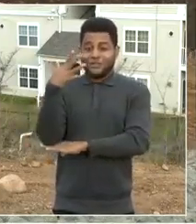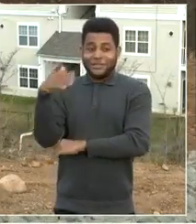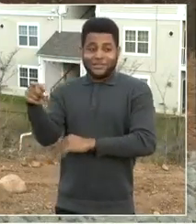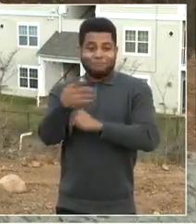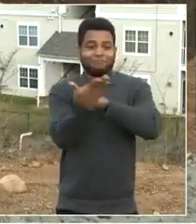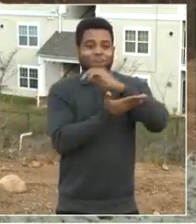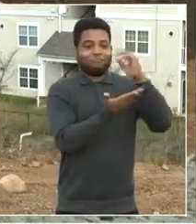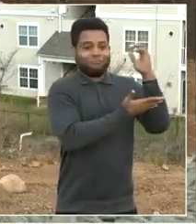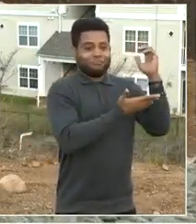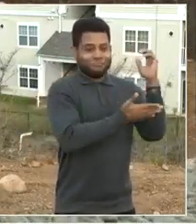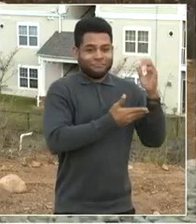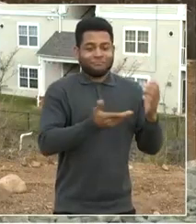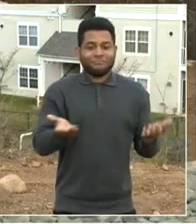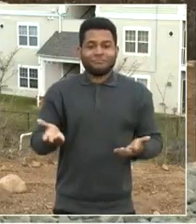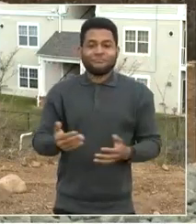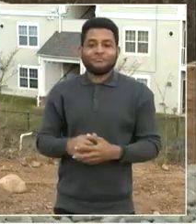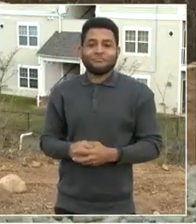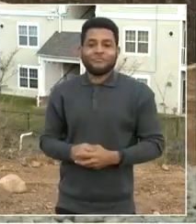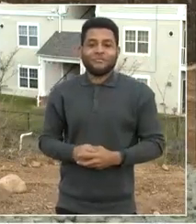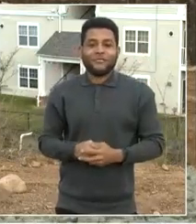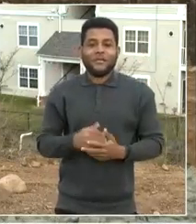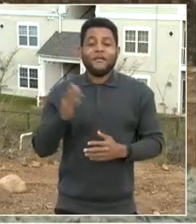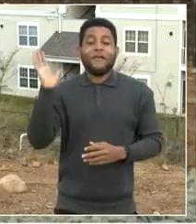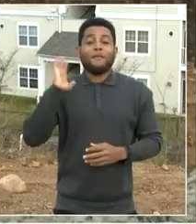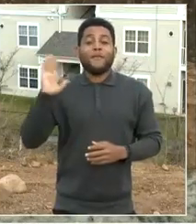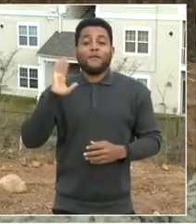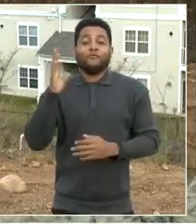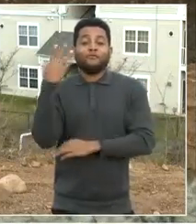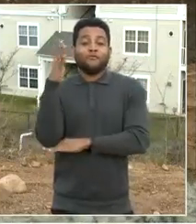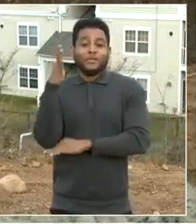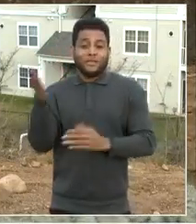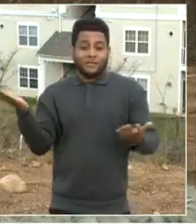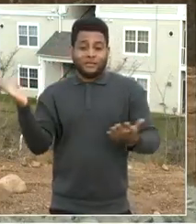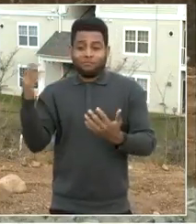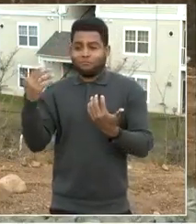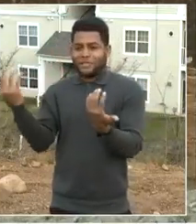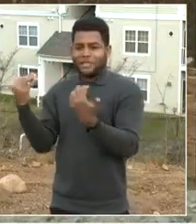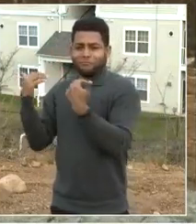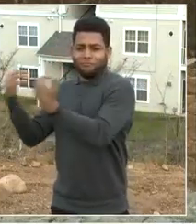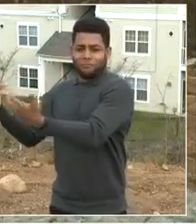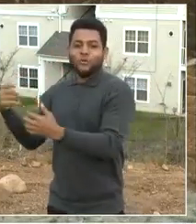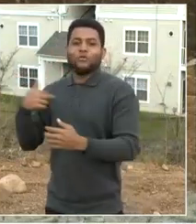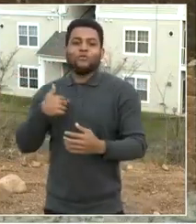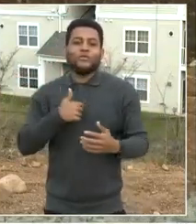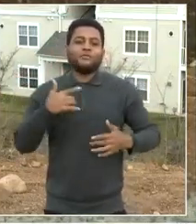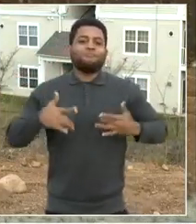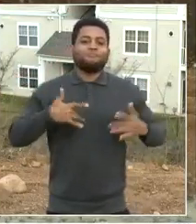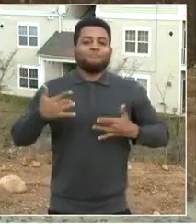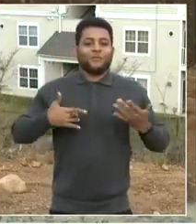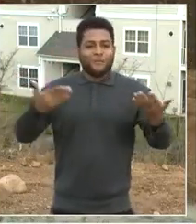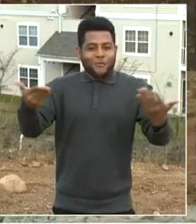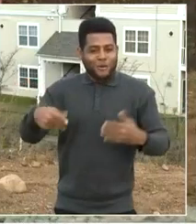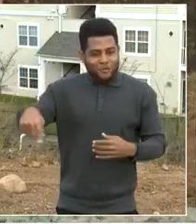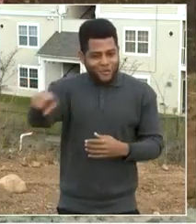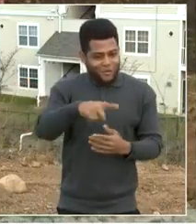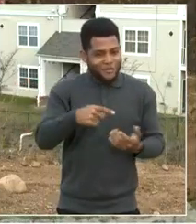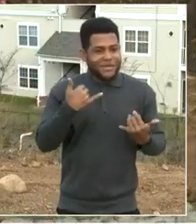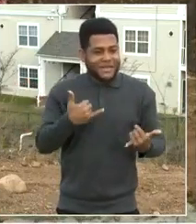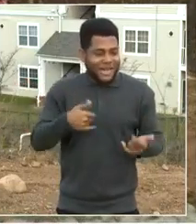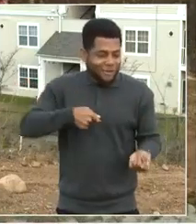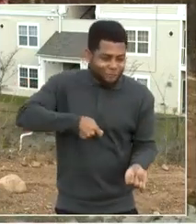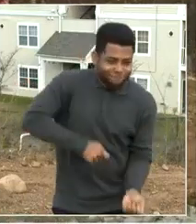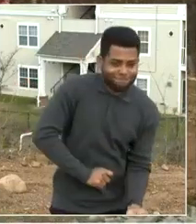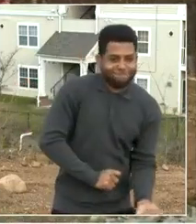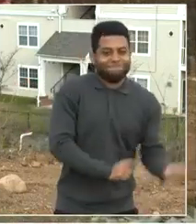was. But I'm very pleased to welcome you to the groundbreaking of our newest development of Habitat Homes here in